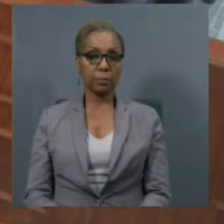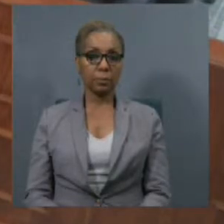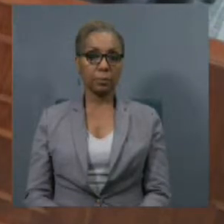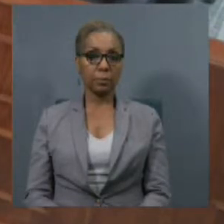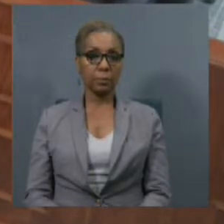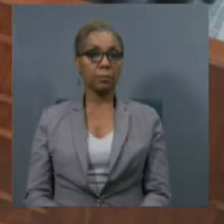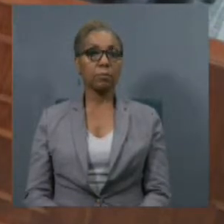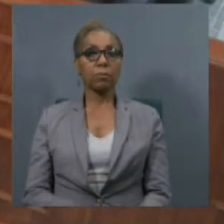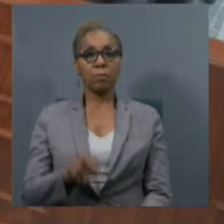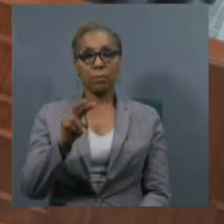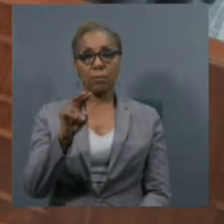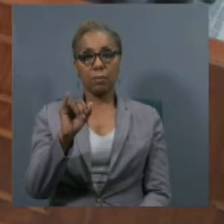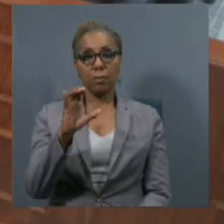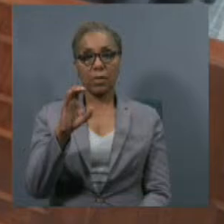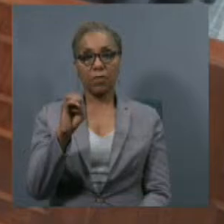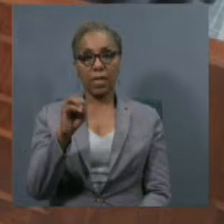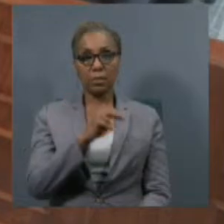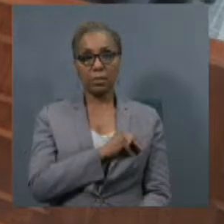Vice Mayor Ward?